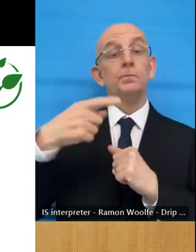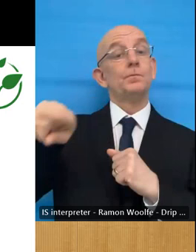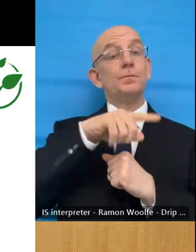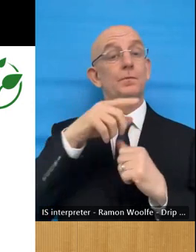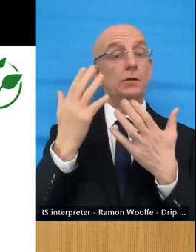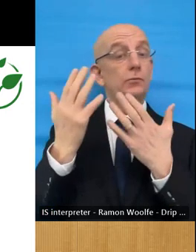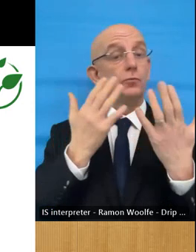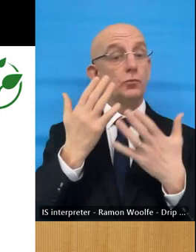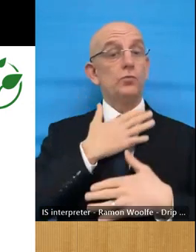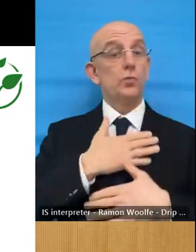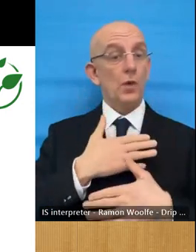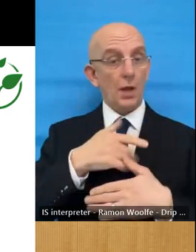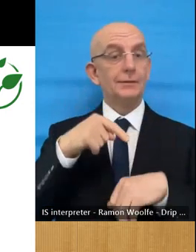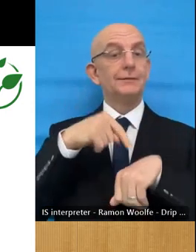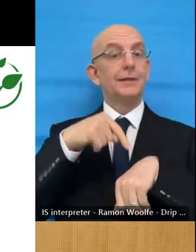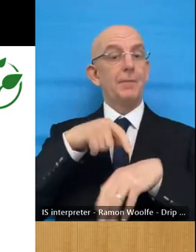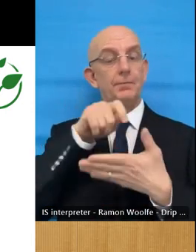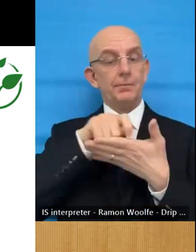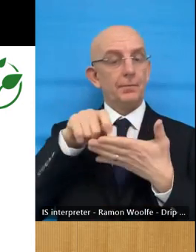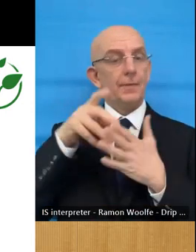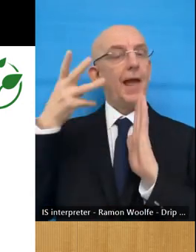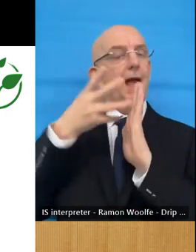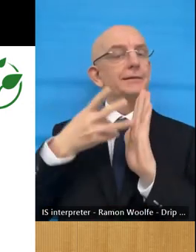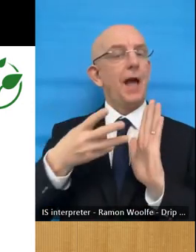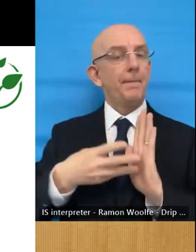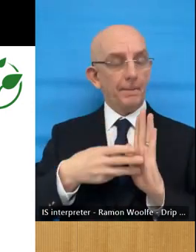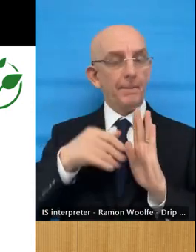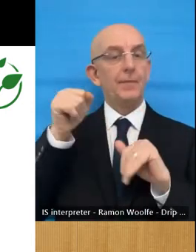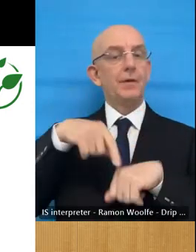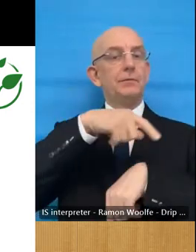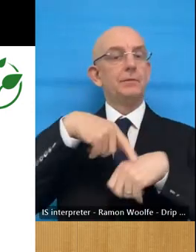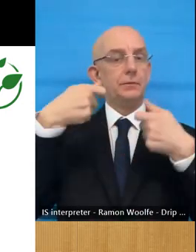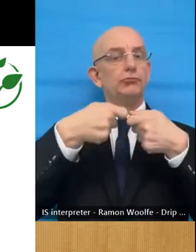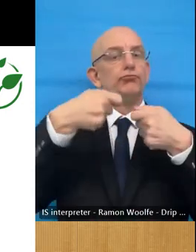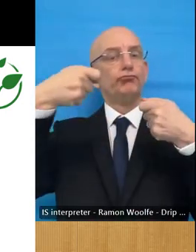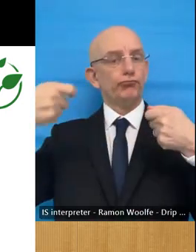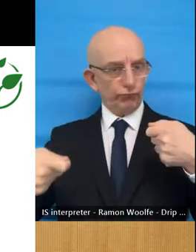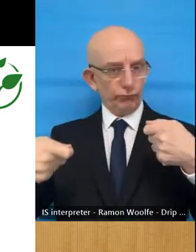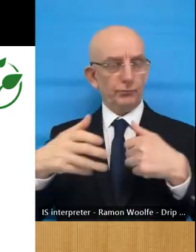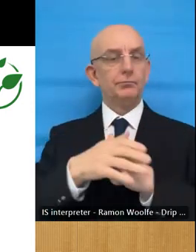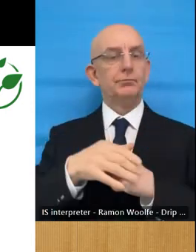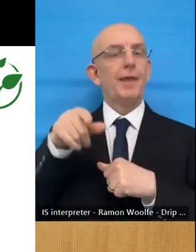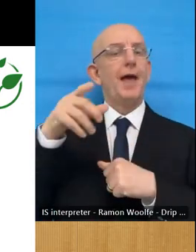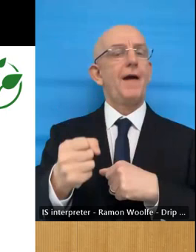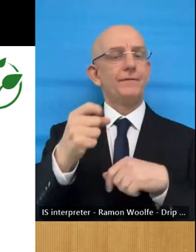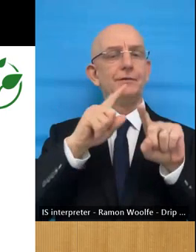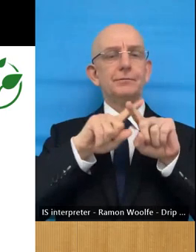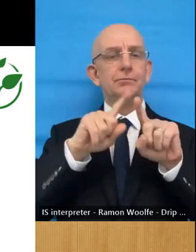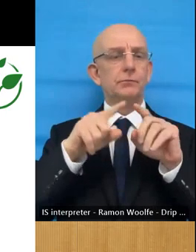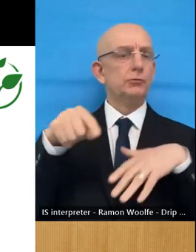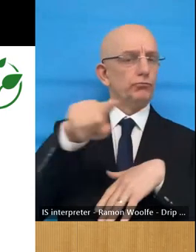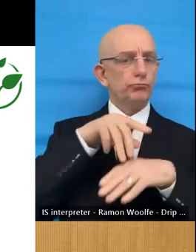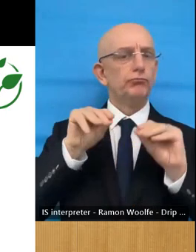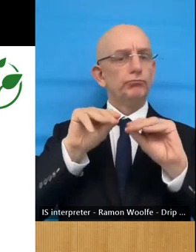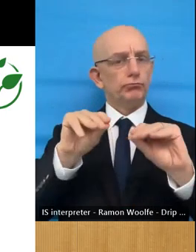school life at the school. We have smaller class sizes than usual in Austria, special sports